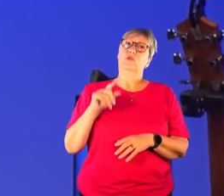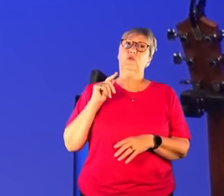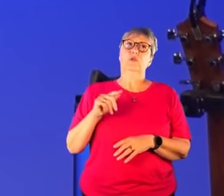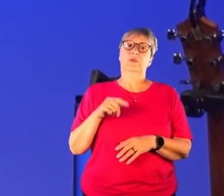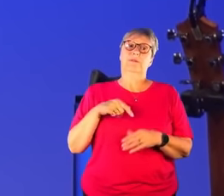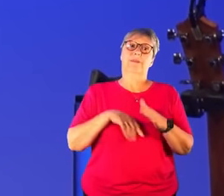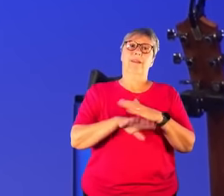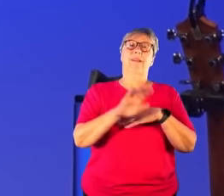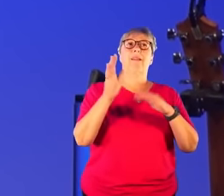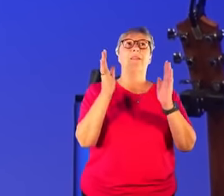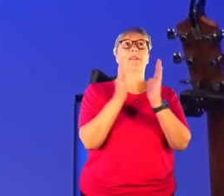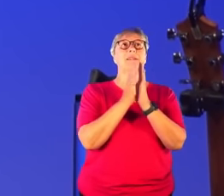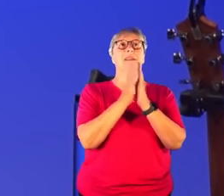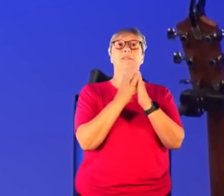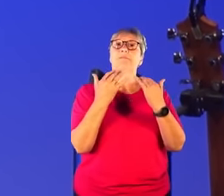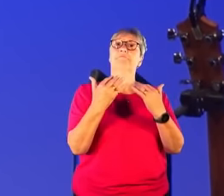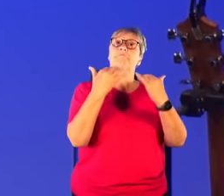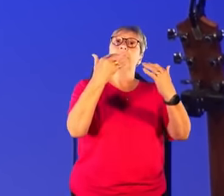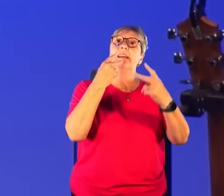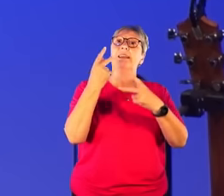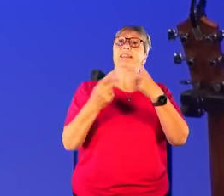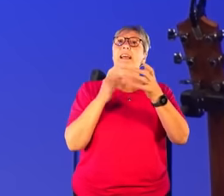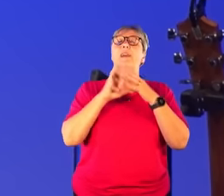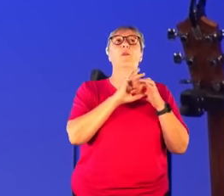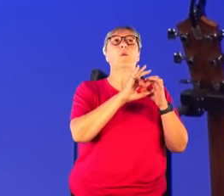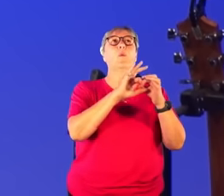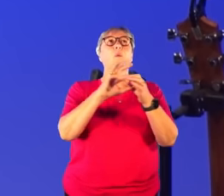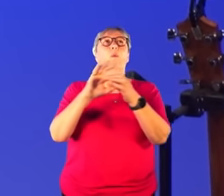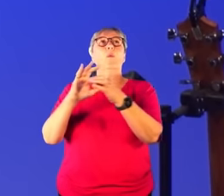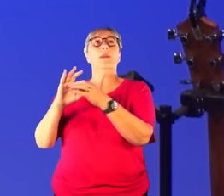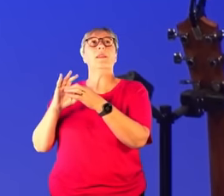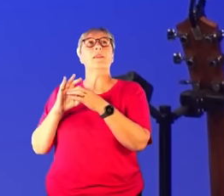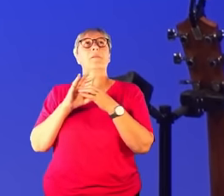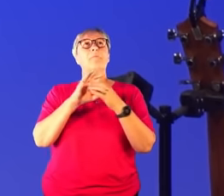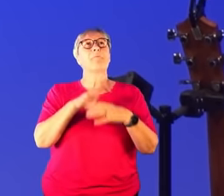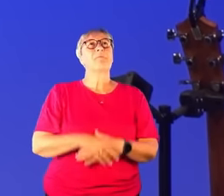for the service, and the congregation sang it. And I didn't